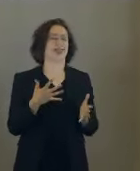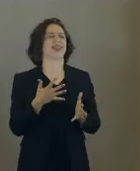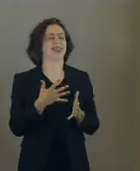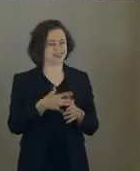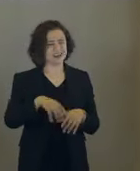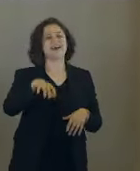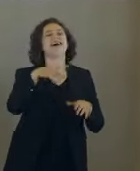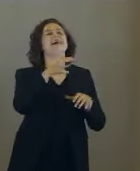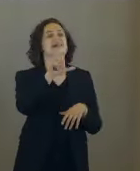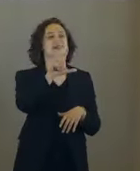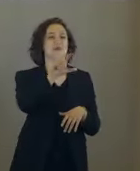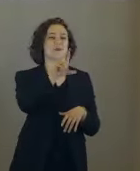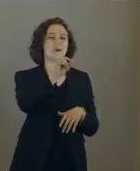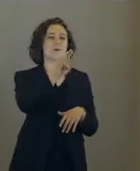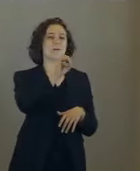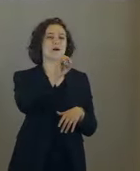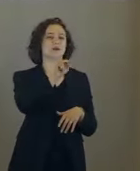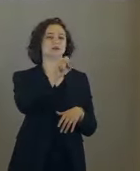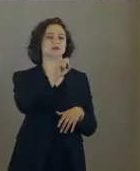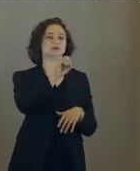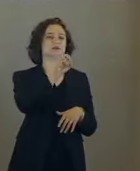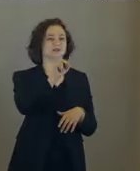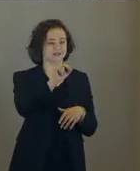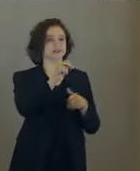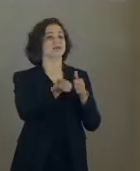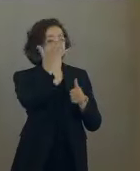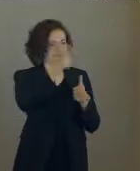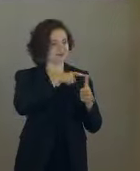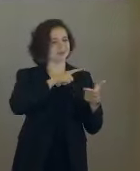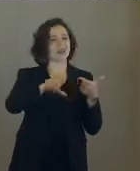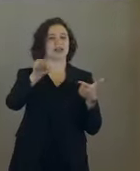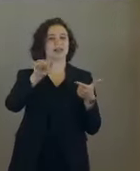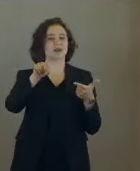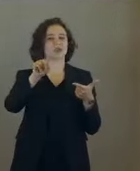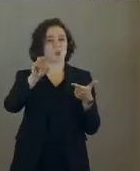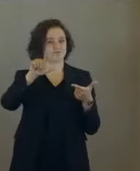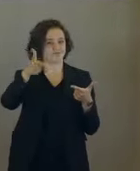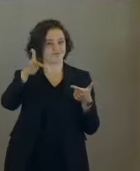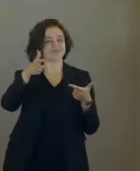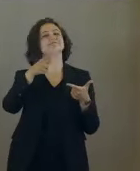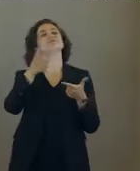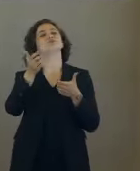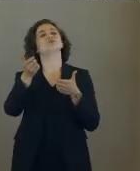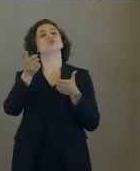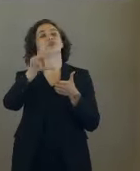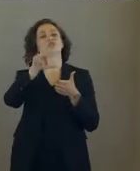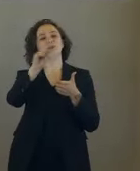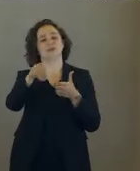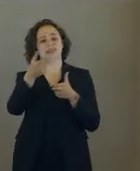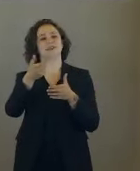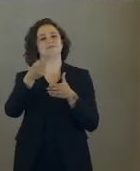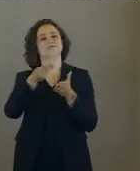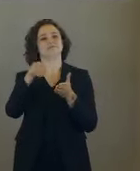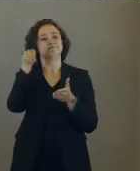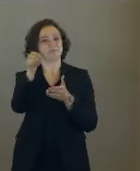Roberson, seconded by Vice Chair Londo to provide a 3% base level rate increase for the Executive